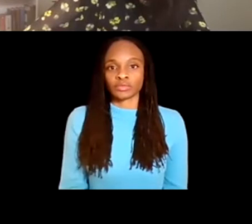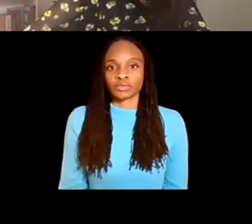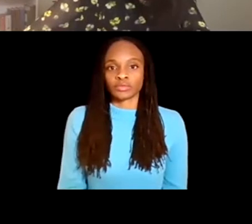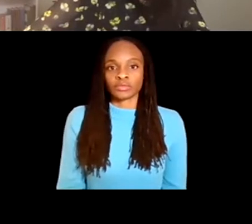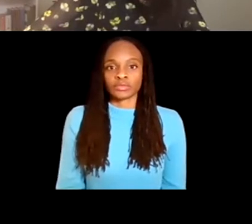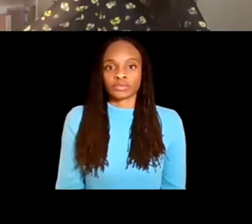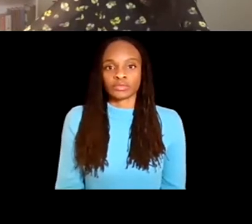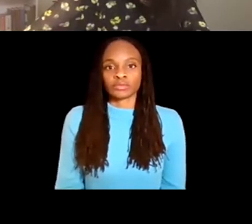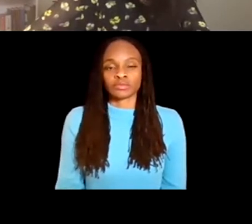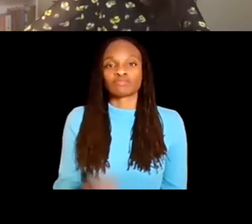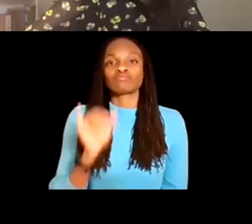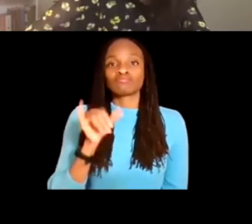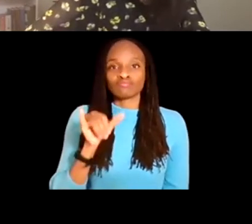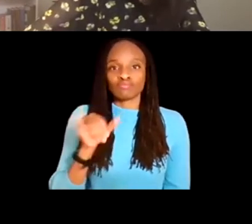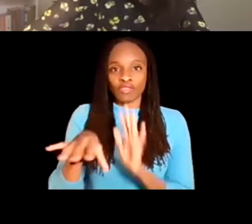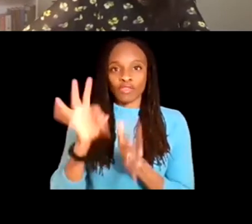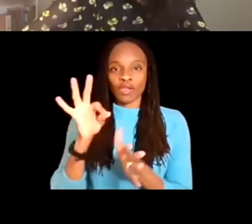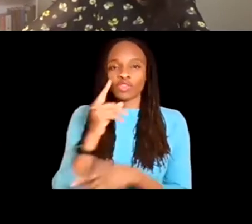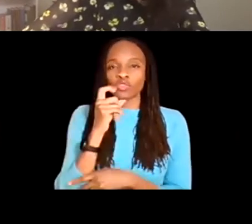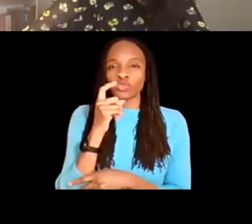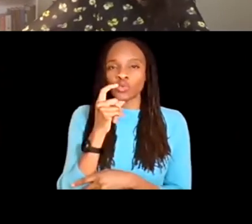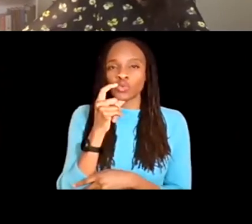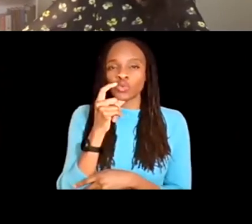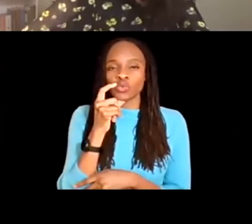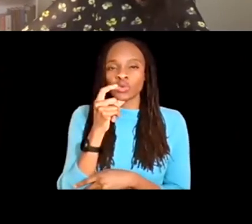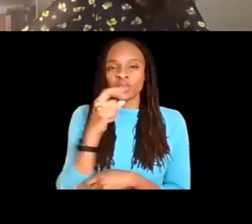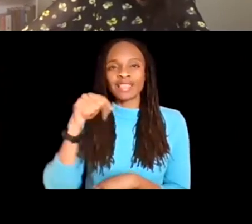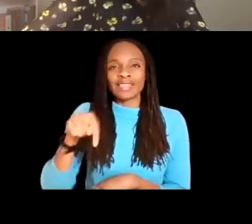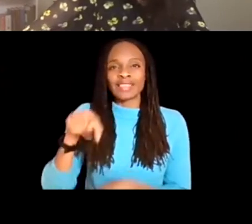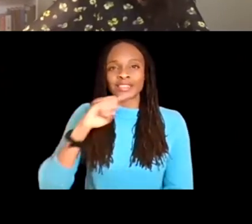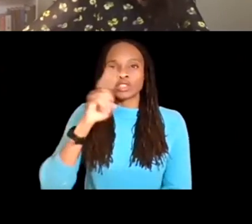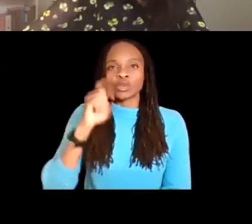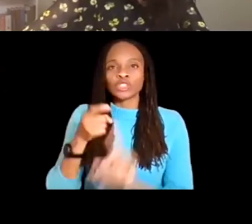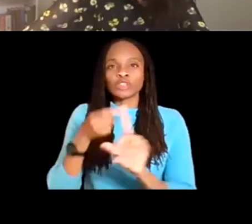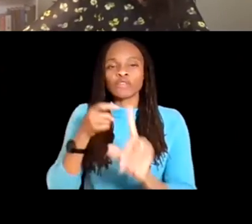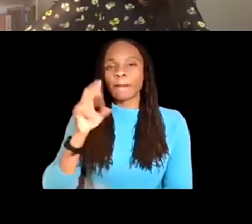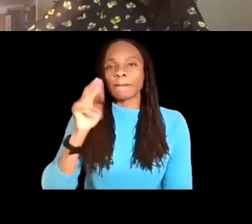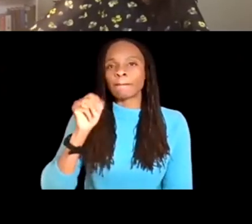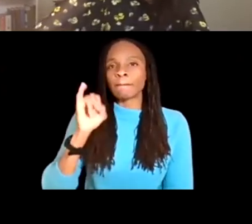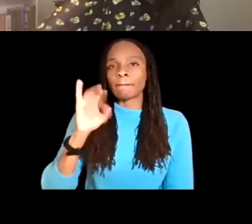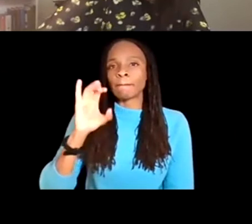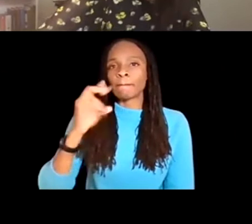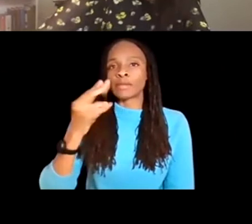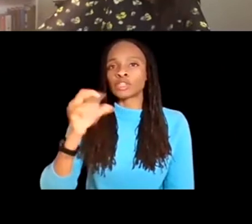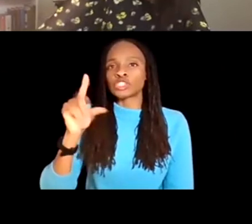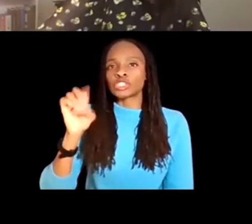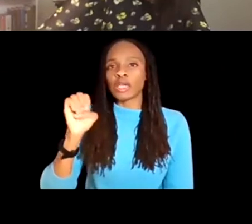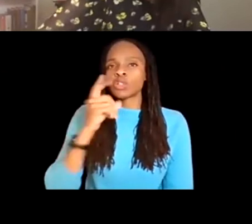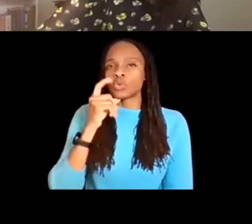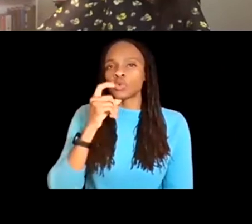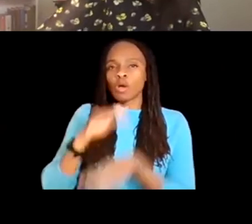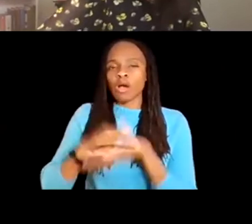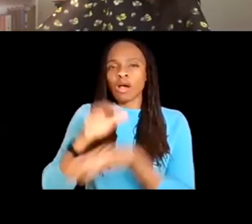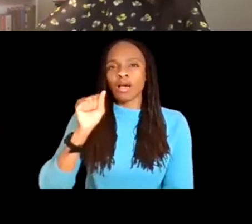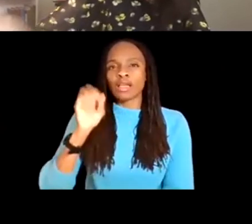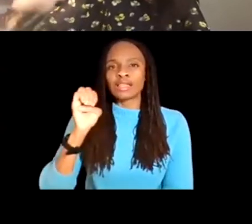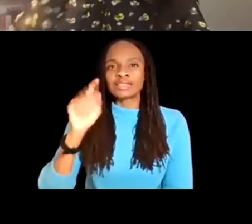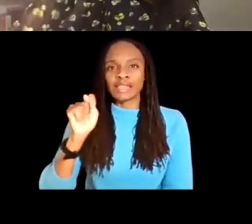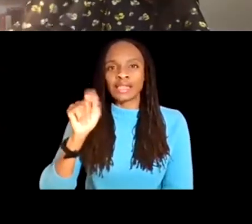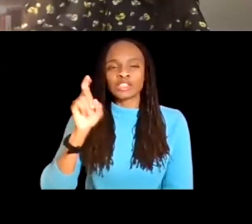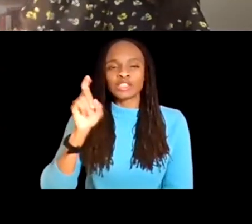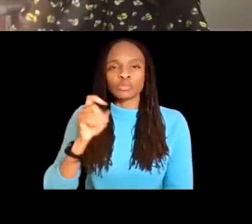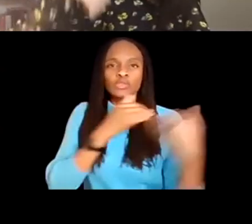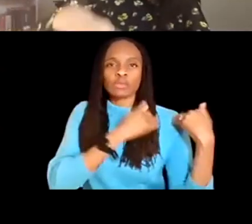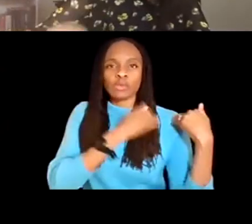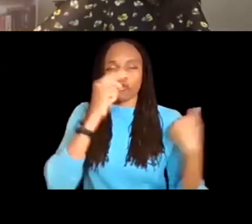Oh, here we go. Who on set, this is a question from Michelle. Who on set should be responsible for being sensitive and